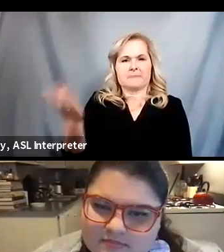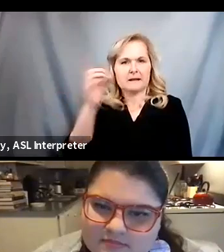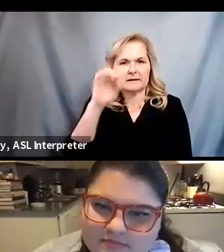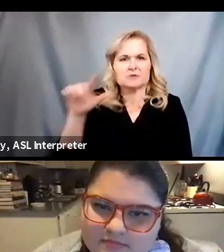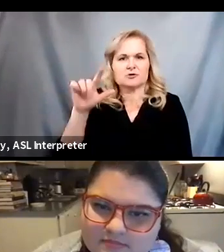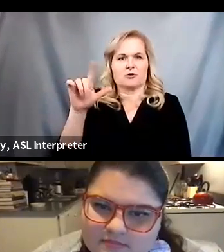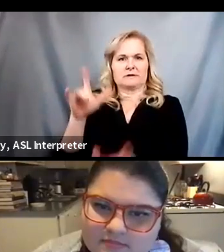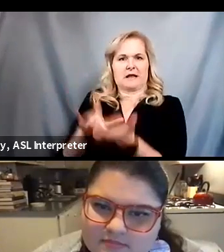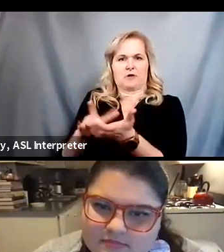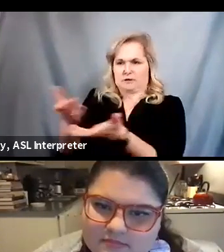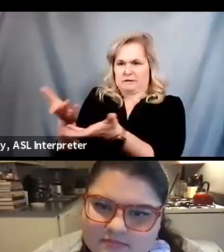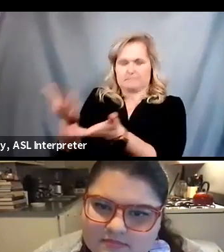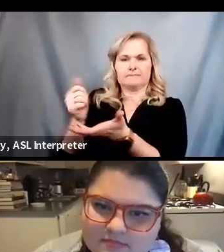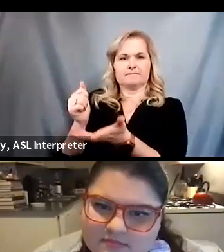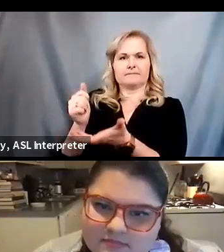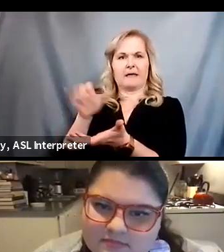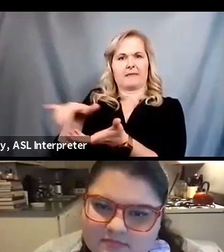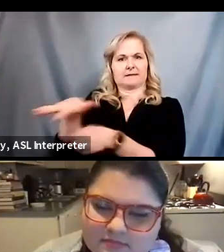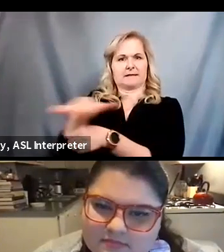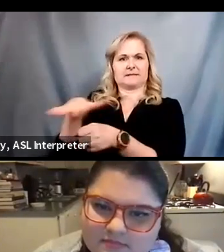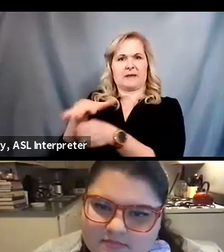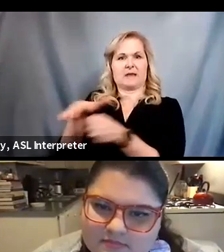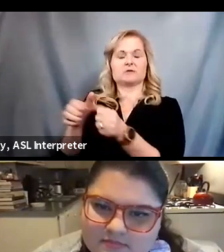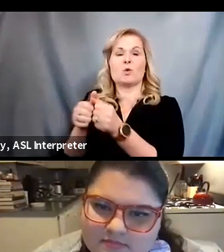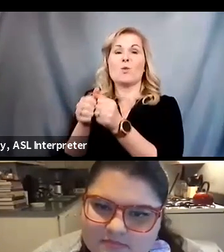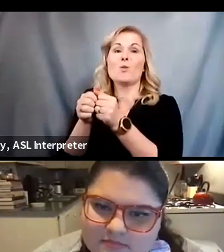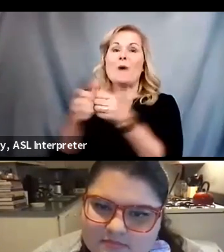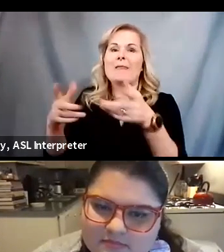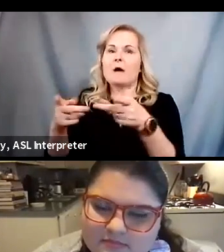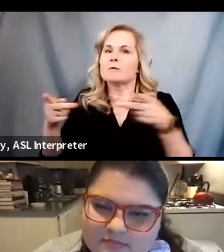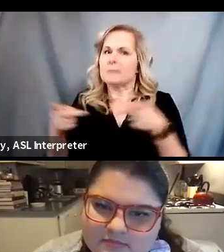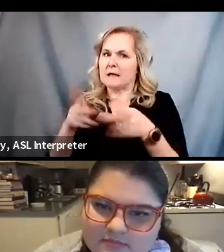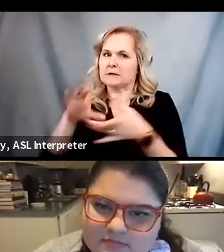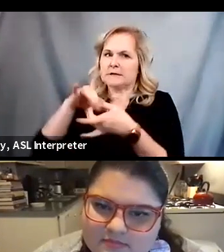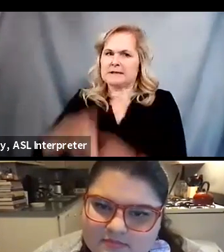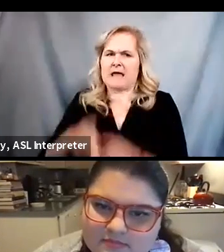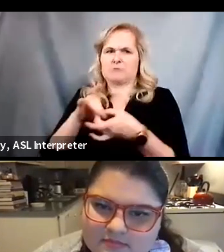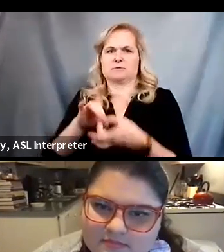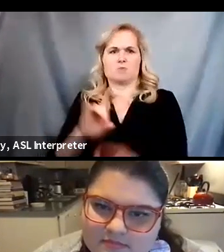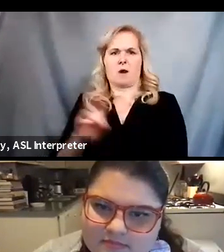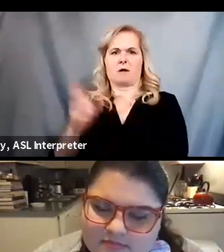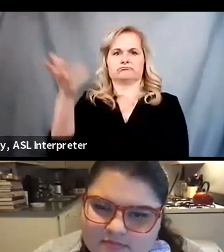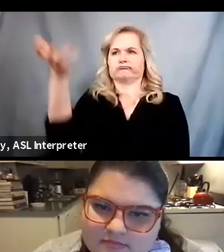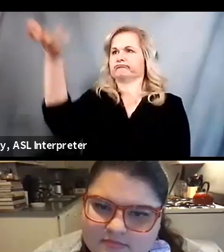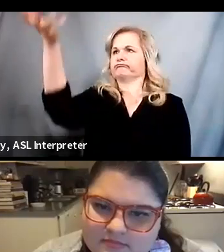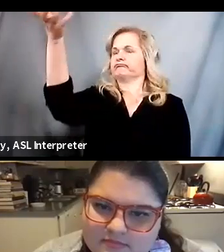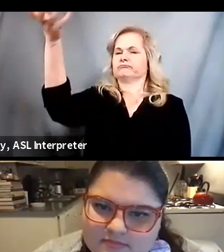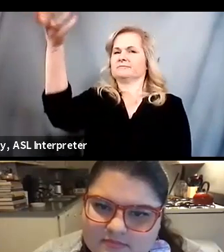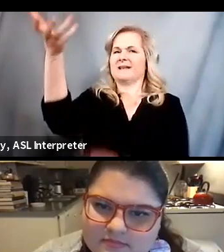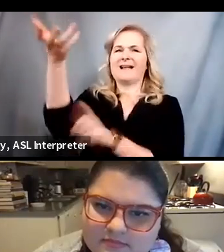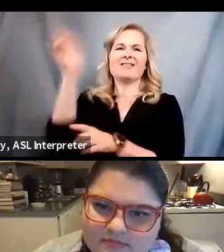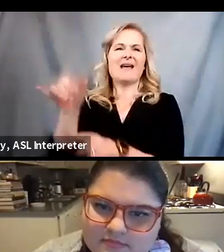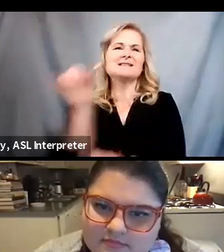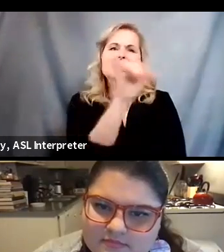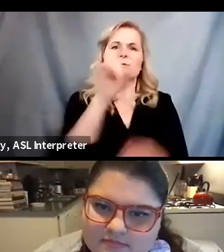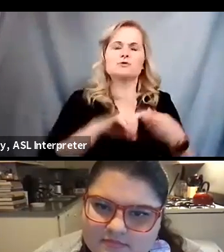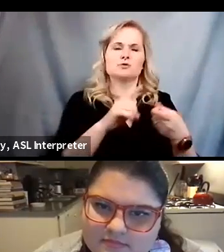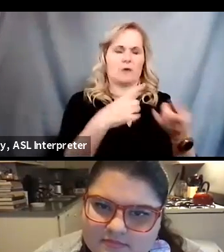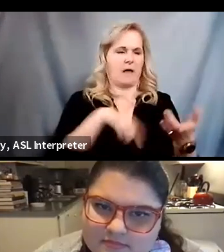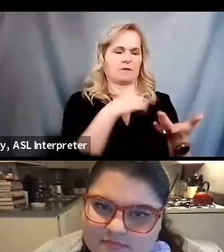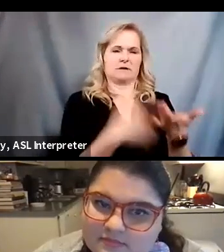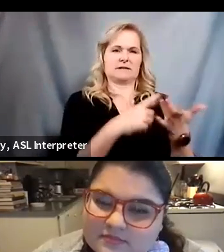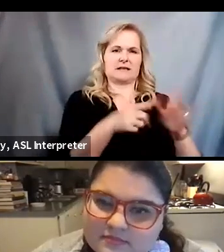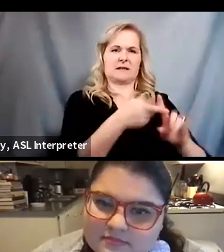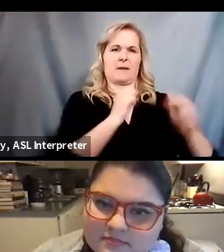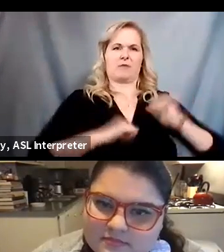as being spaces without place, in a very similar way that we've talked about theaters as being